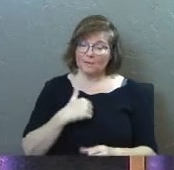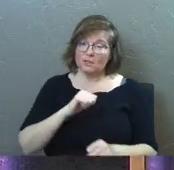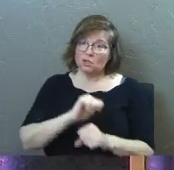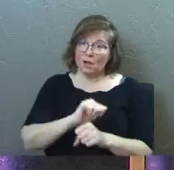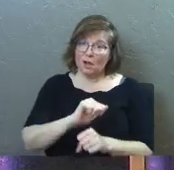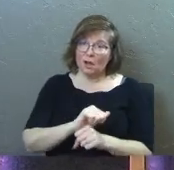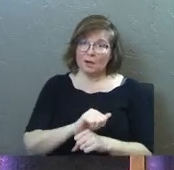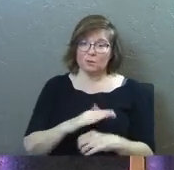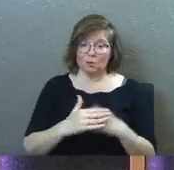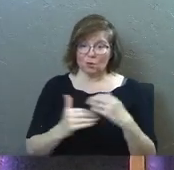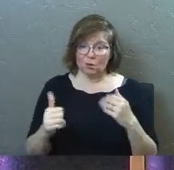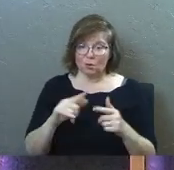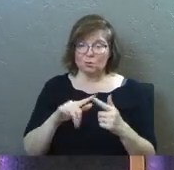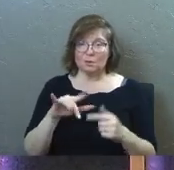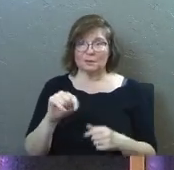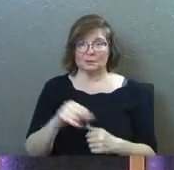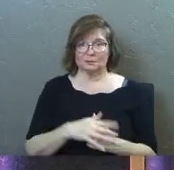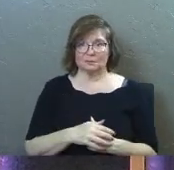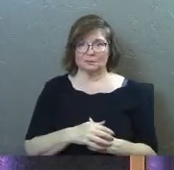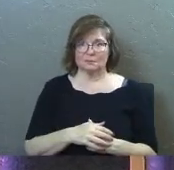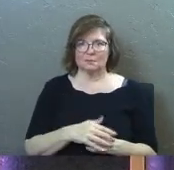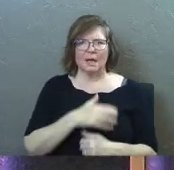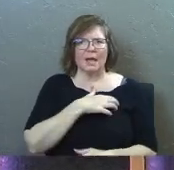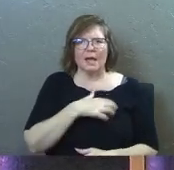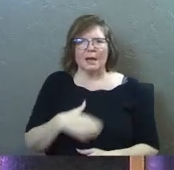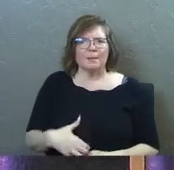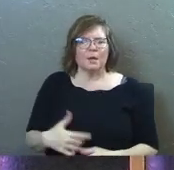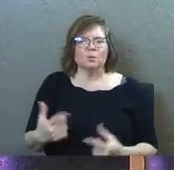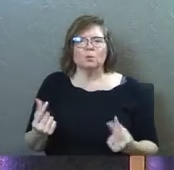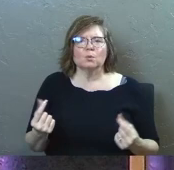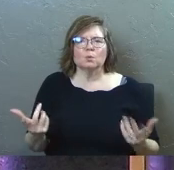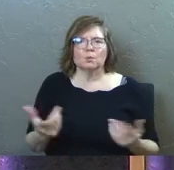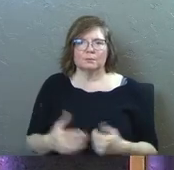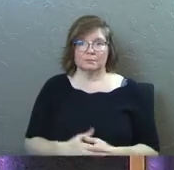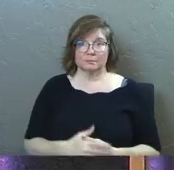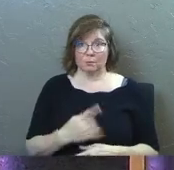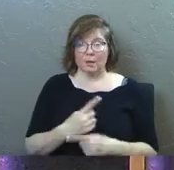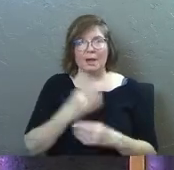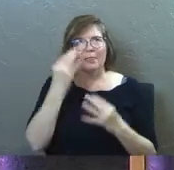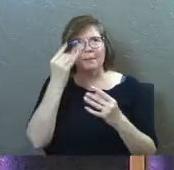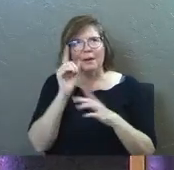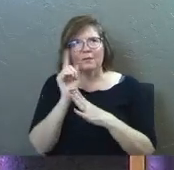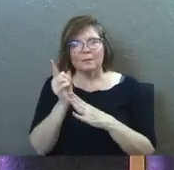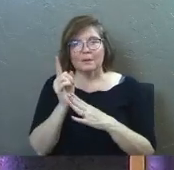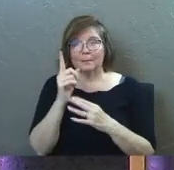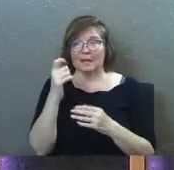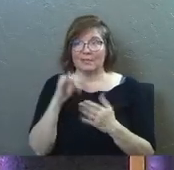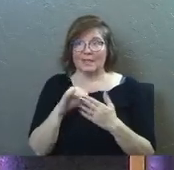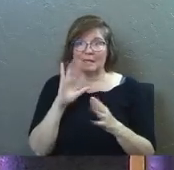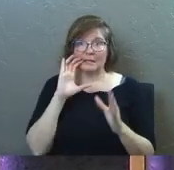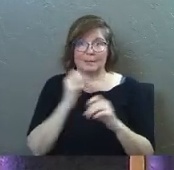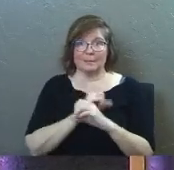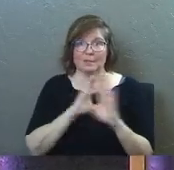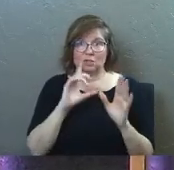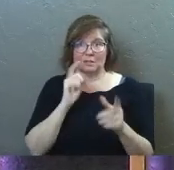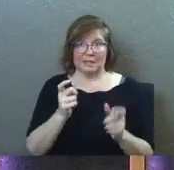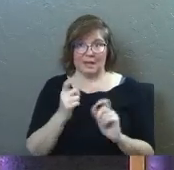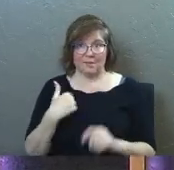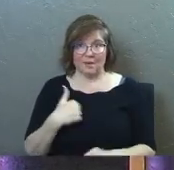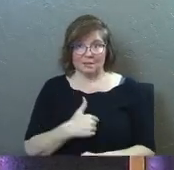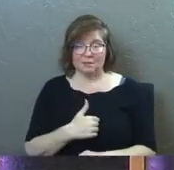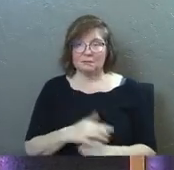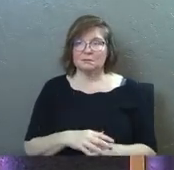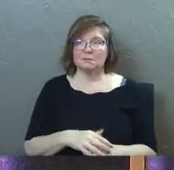job. You're called to it. What's an ambassador do? Right? Think about it for just a second, because that's the picture he just gave us